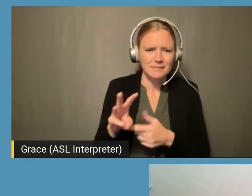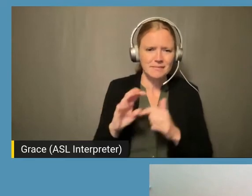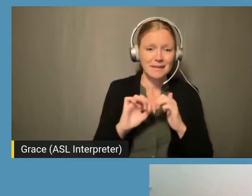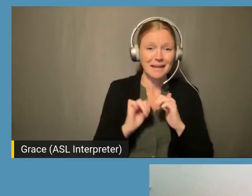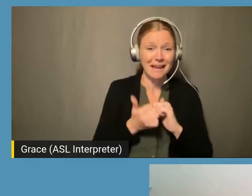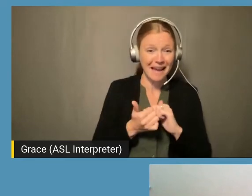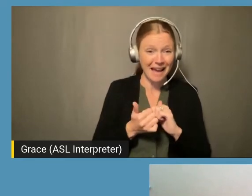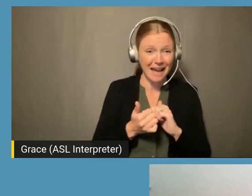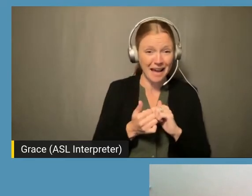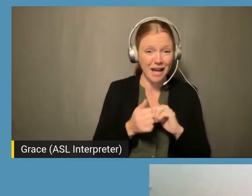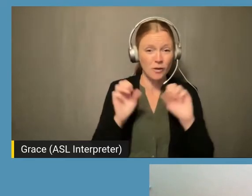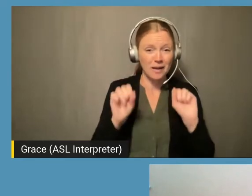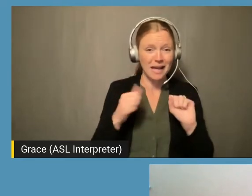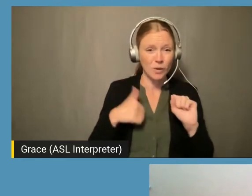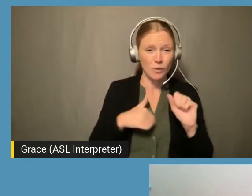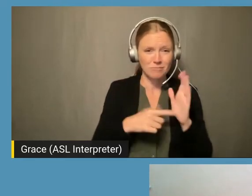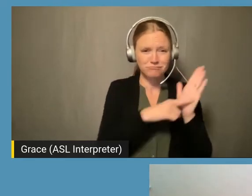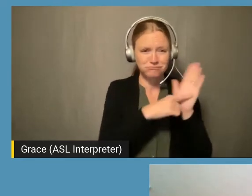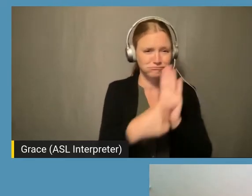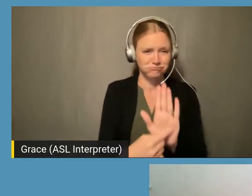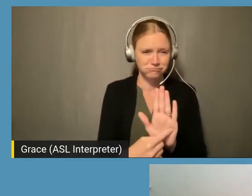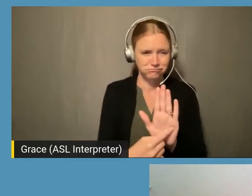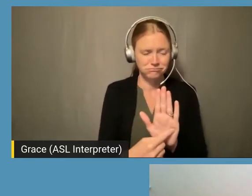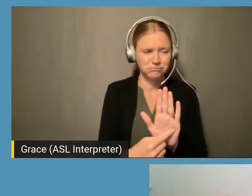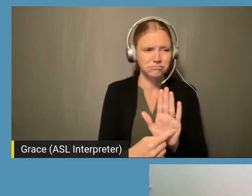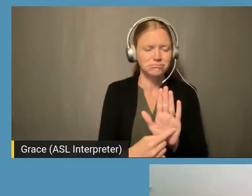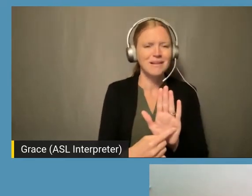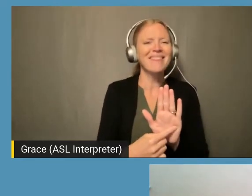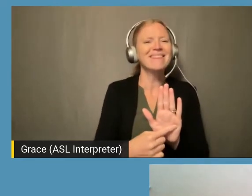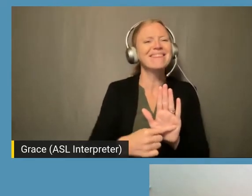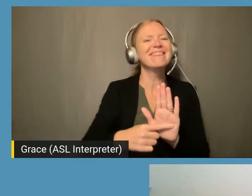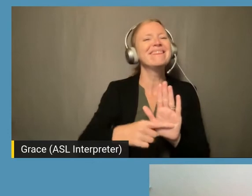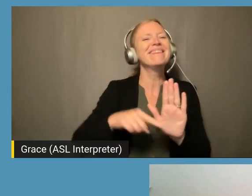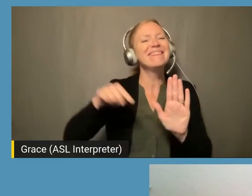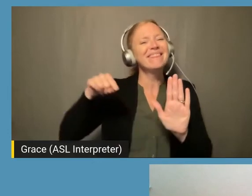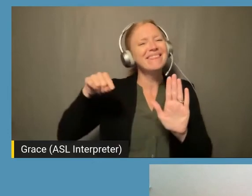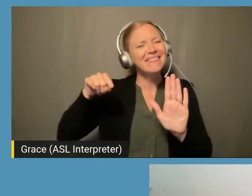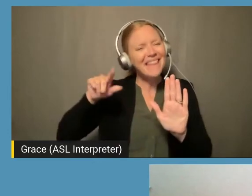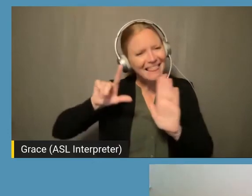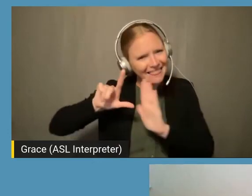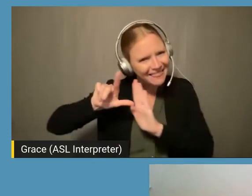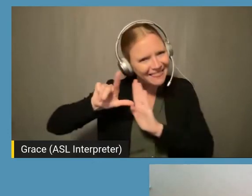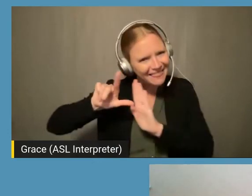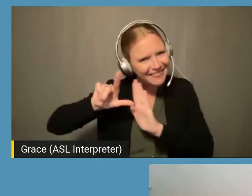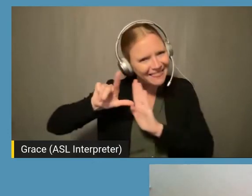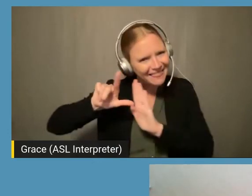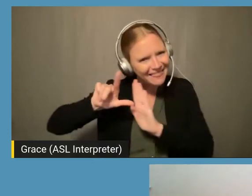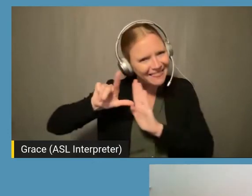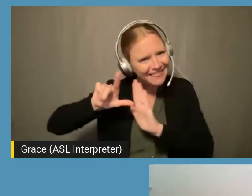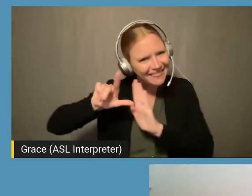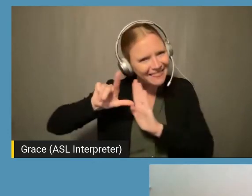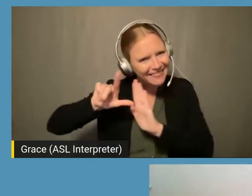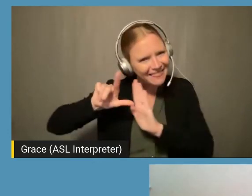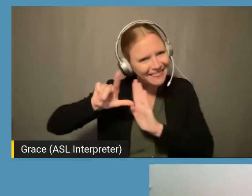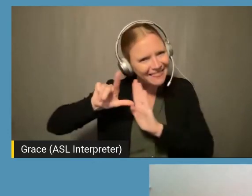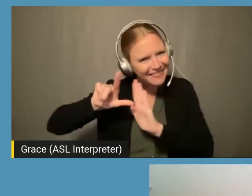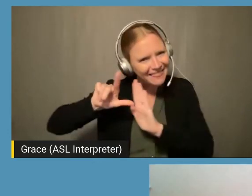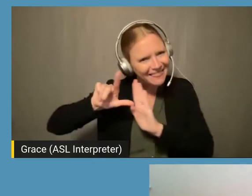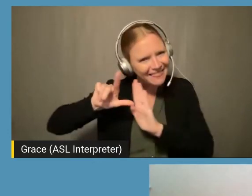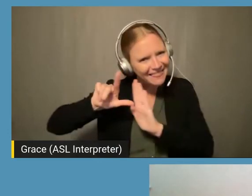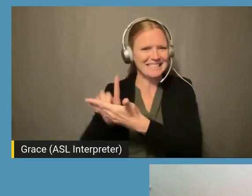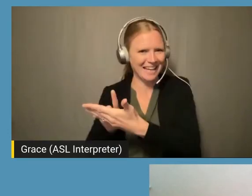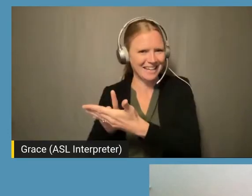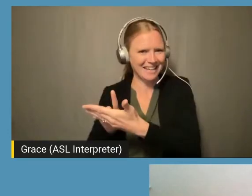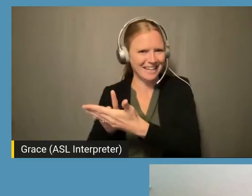best going to showcase it, allows the design process to be informed by all the cool stuff that there is to see and do